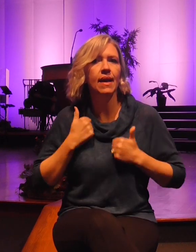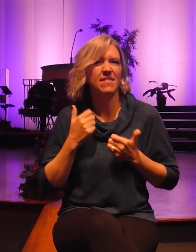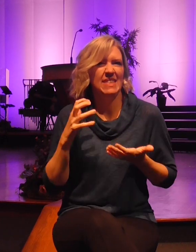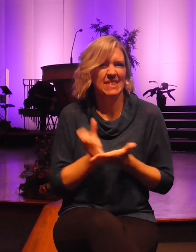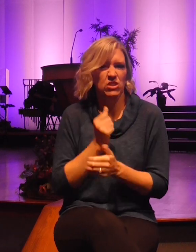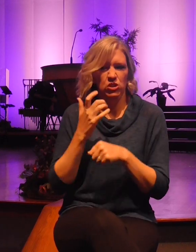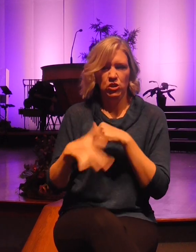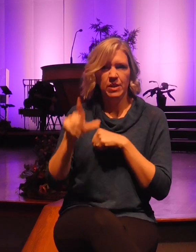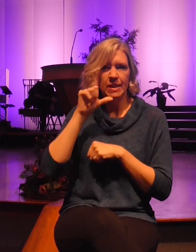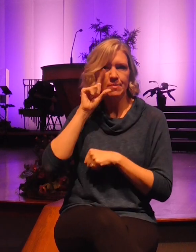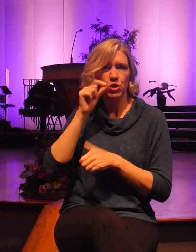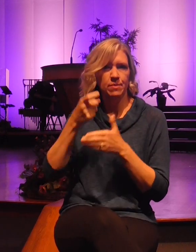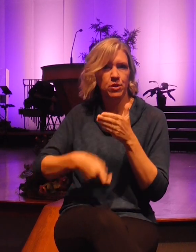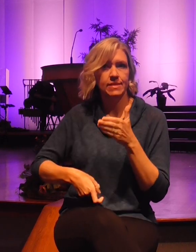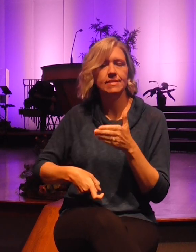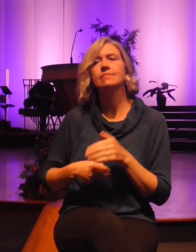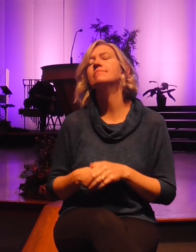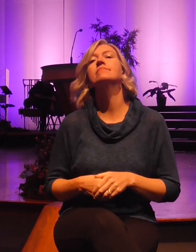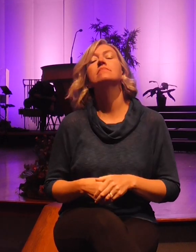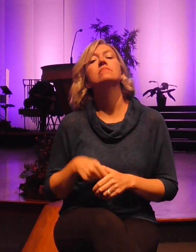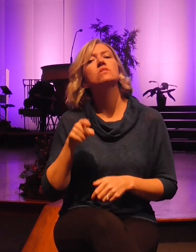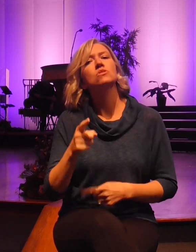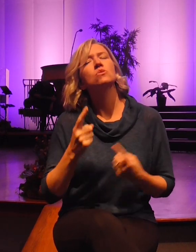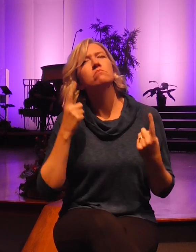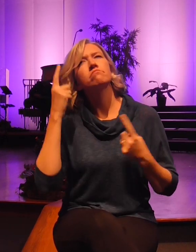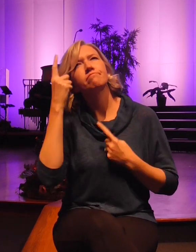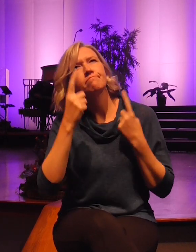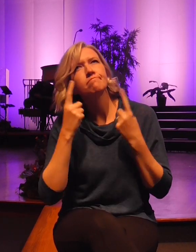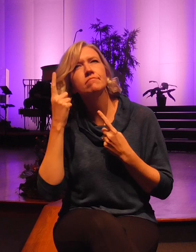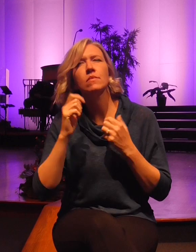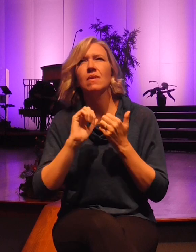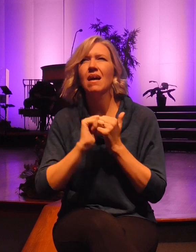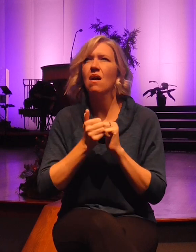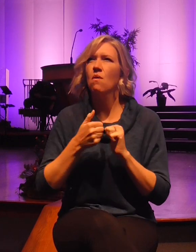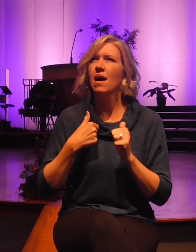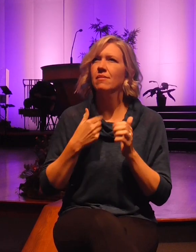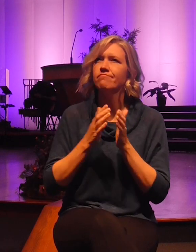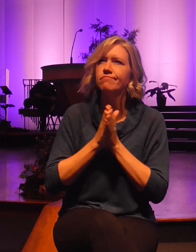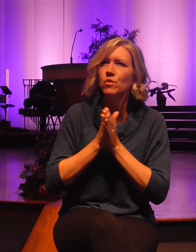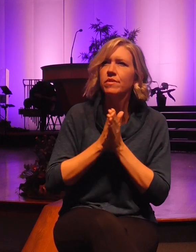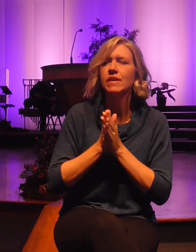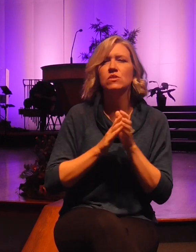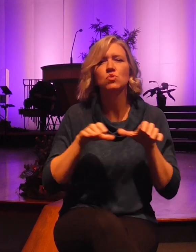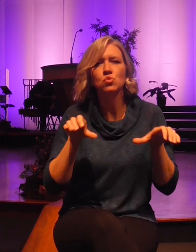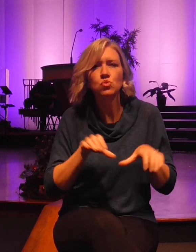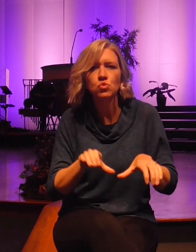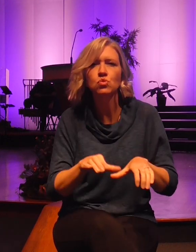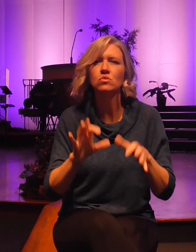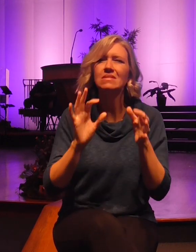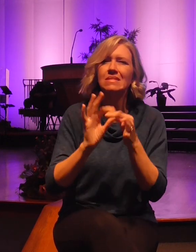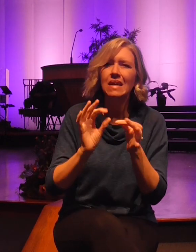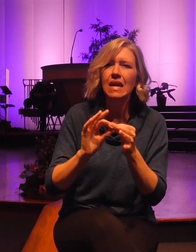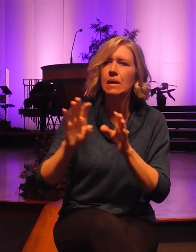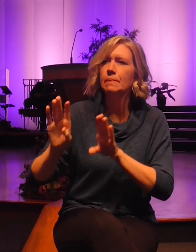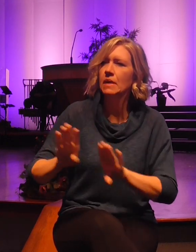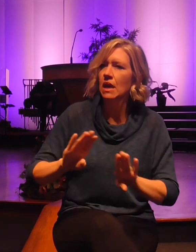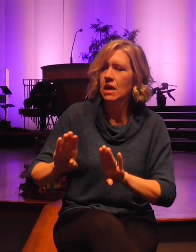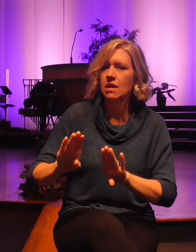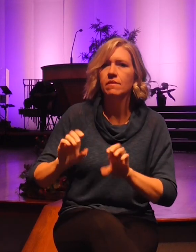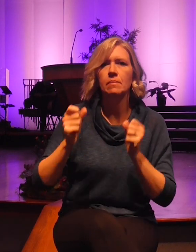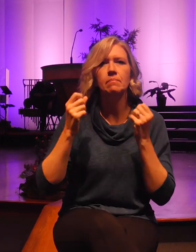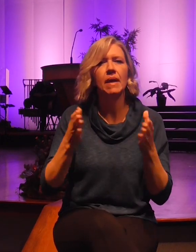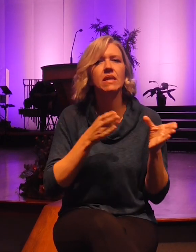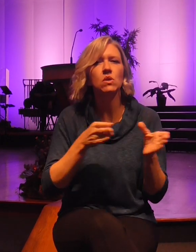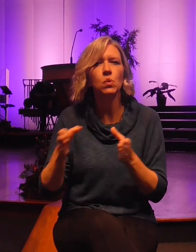what motivates you to do and say and behave the way you behave? Well, there's lots of ways to discover that, and I have been studying